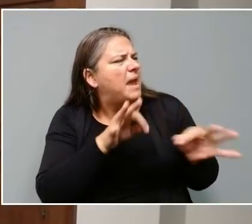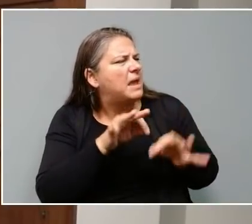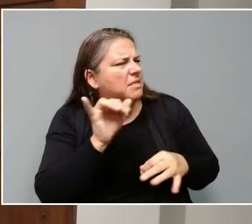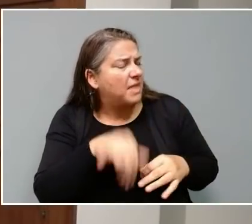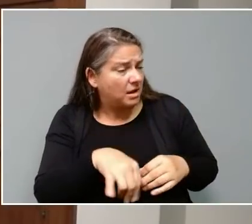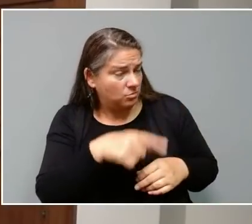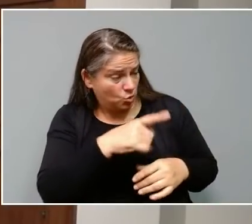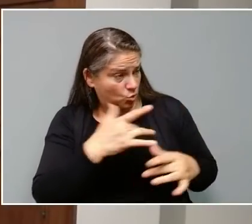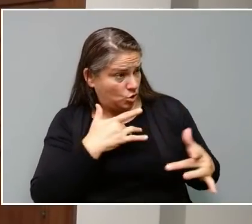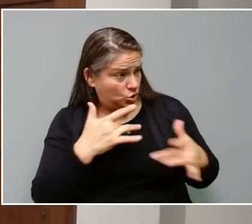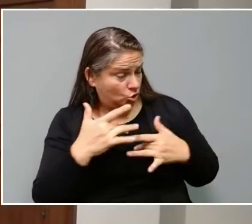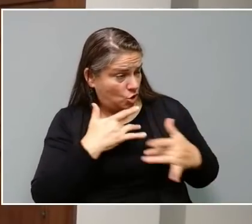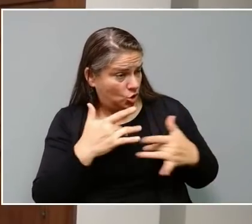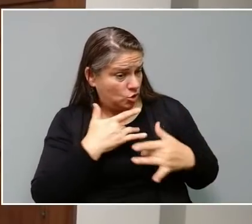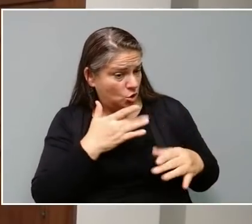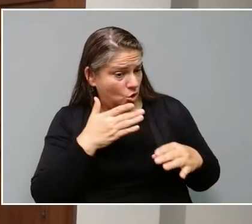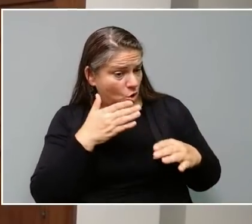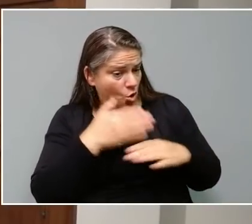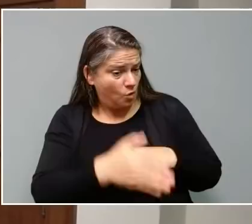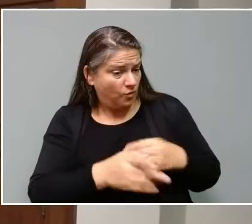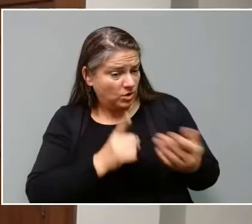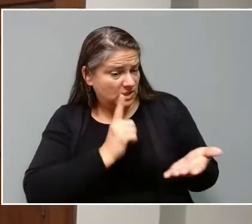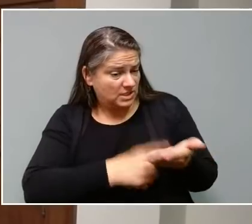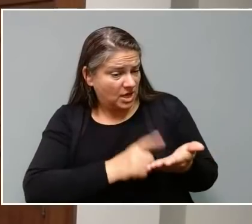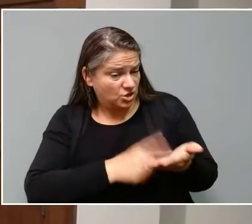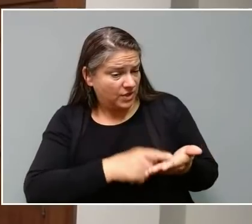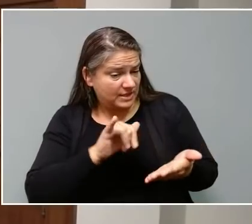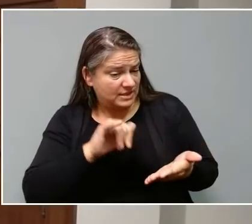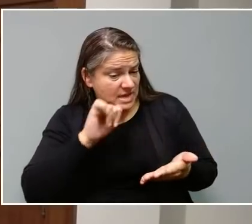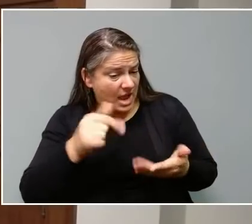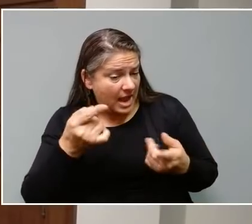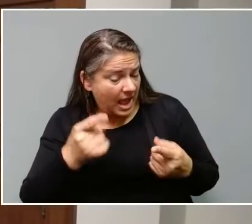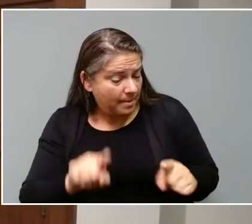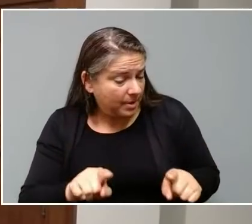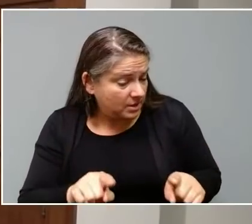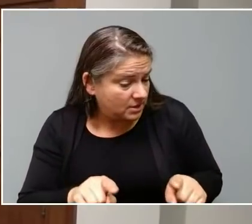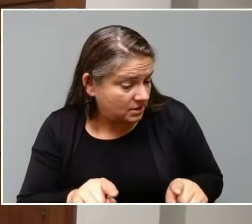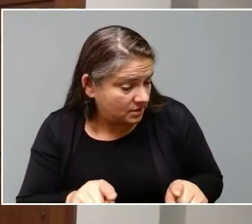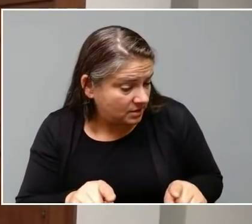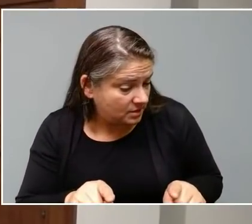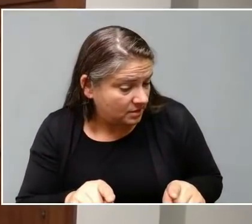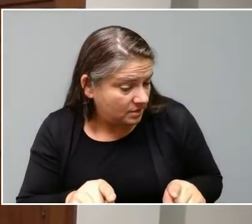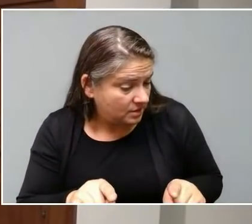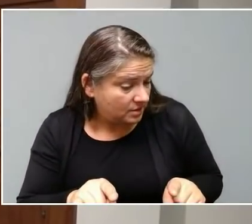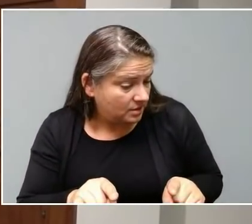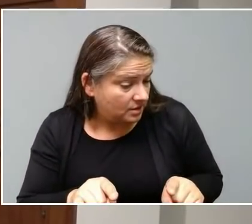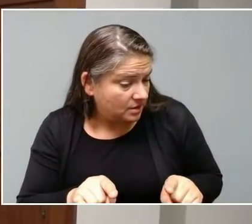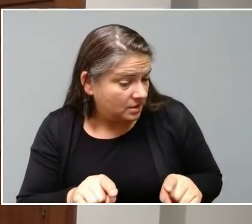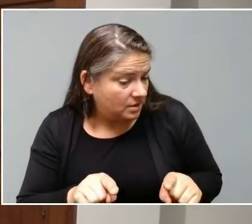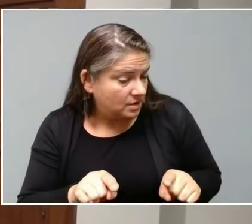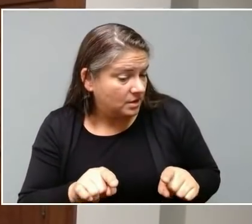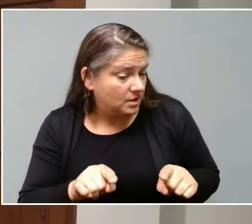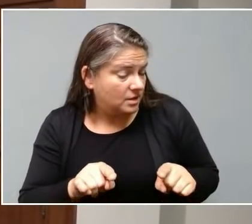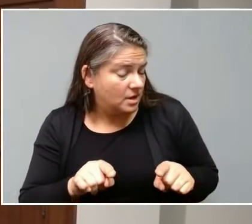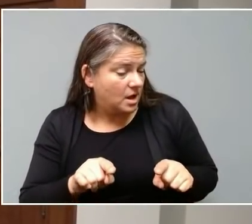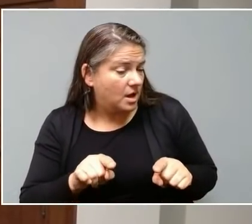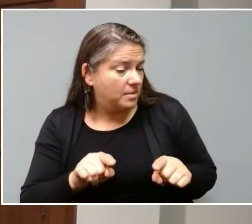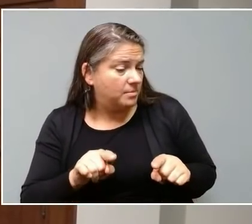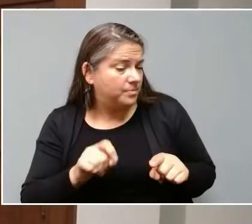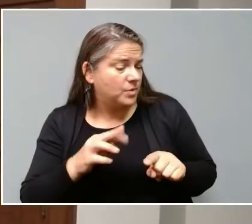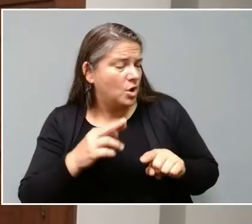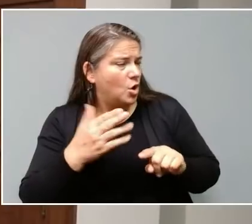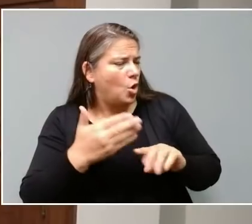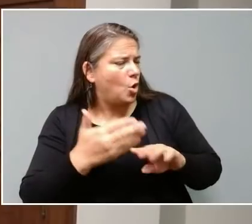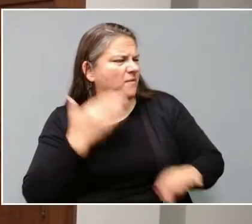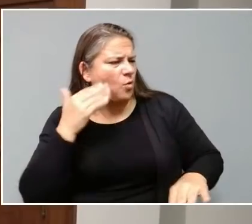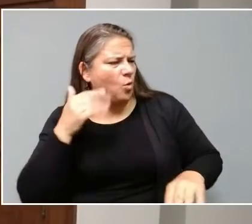concerned at all about some of the discussion that has been happening in the committee meetings, at least yesterday and even today before this press